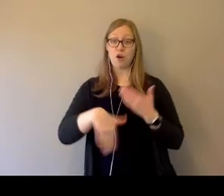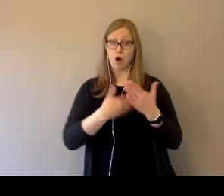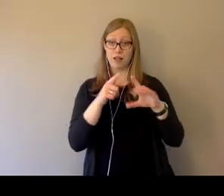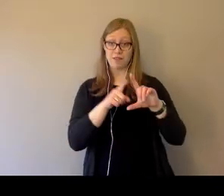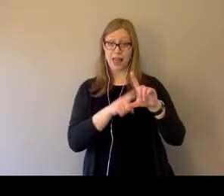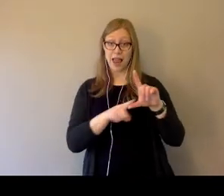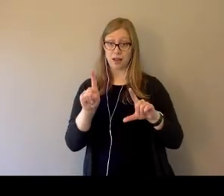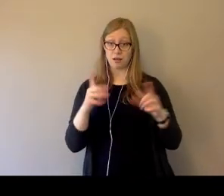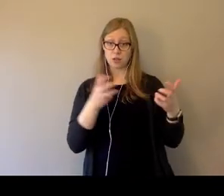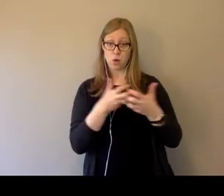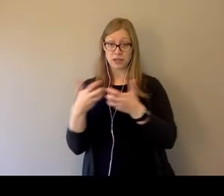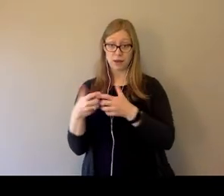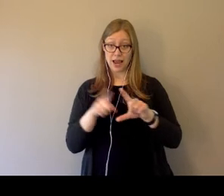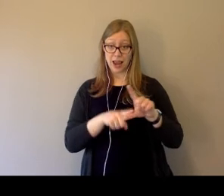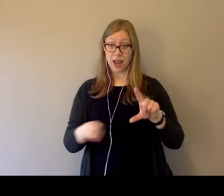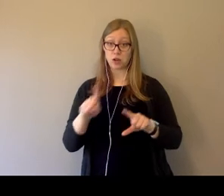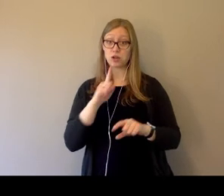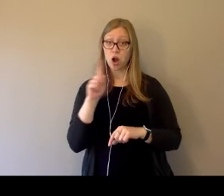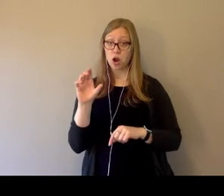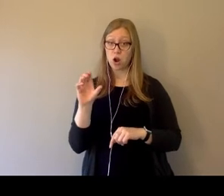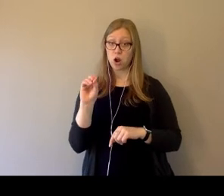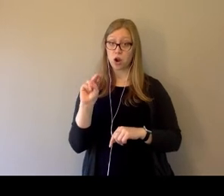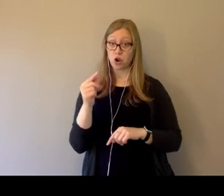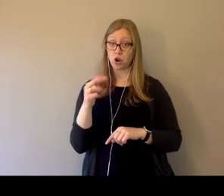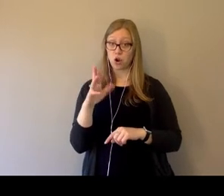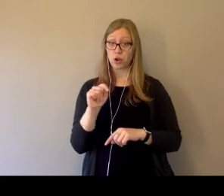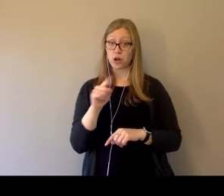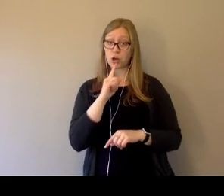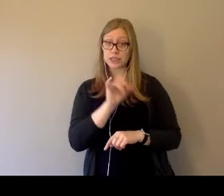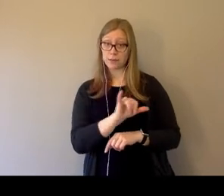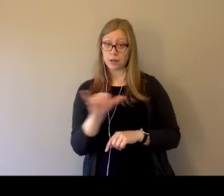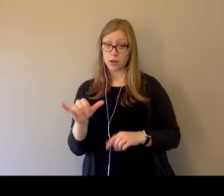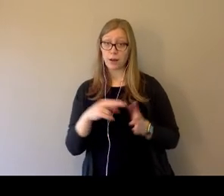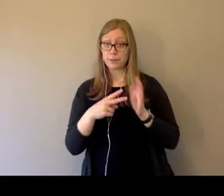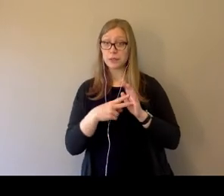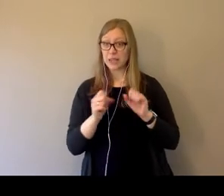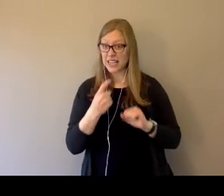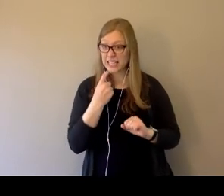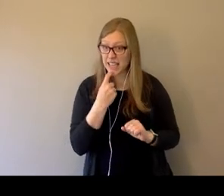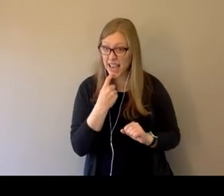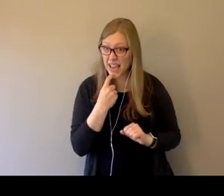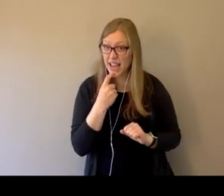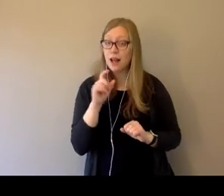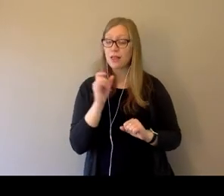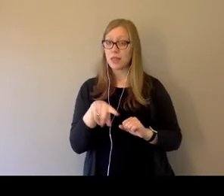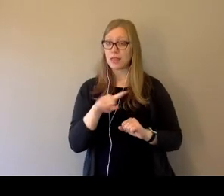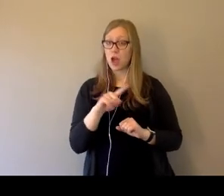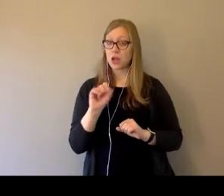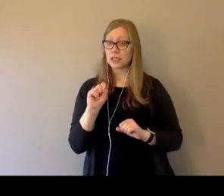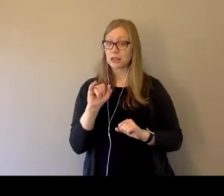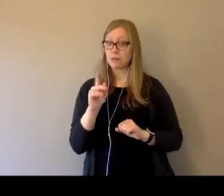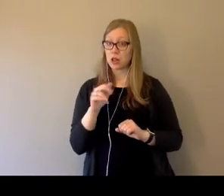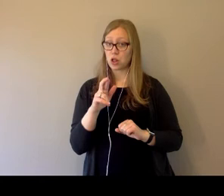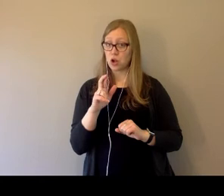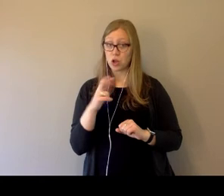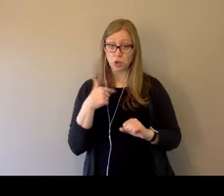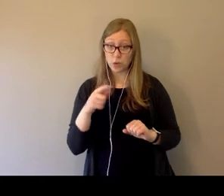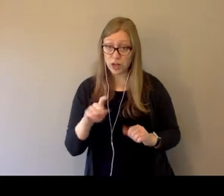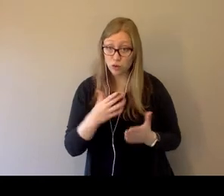need to know that all three are congruent? And we don't, because remember we have that theorem that says that if I